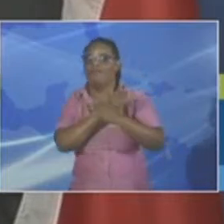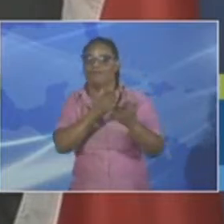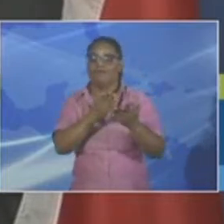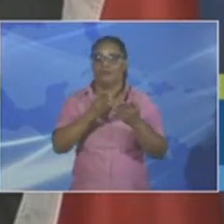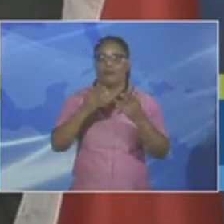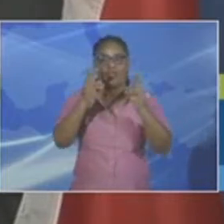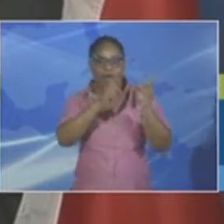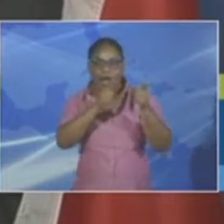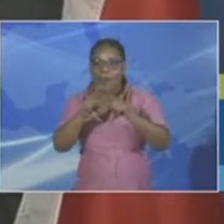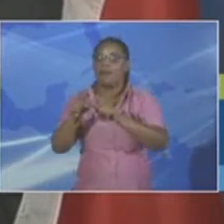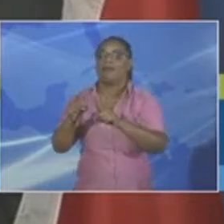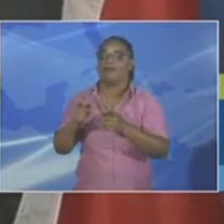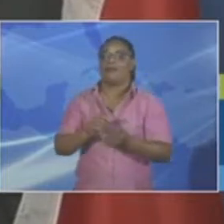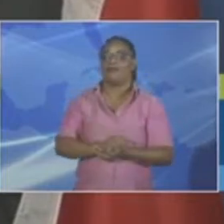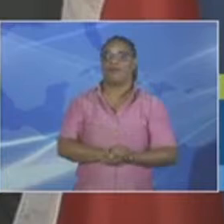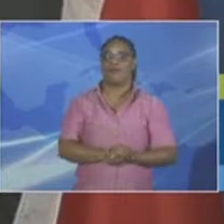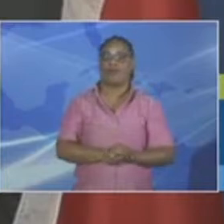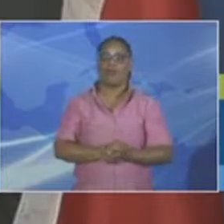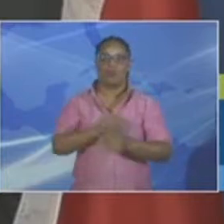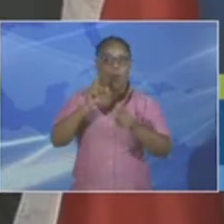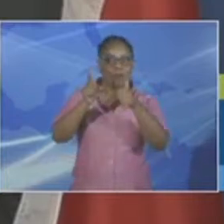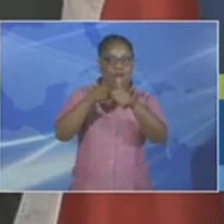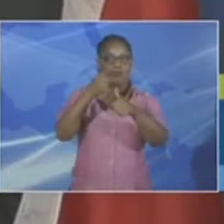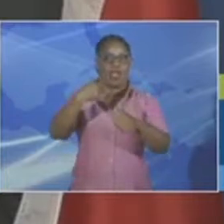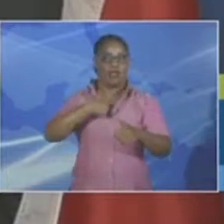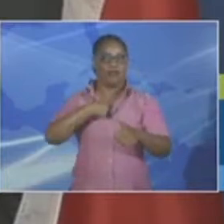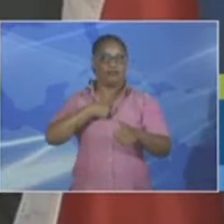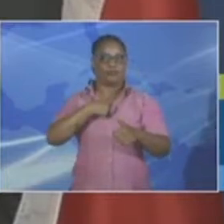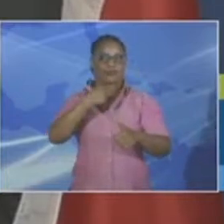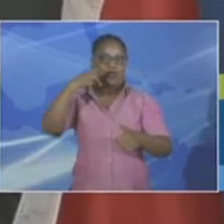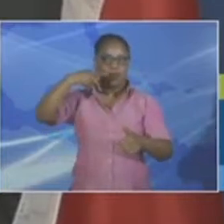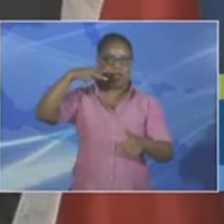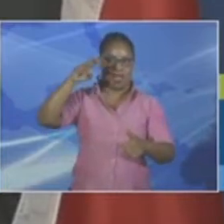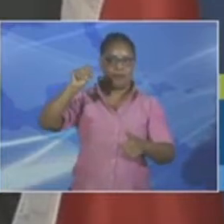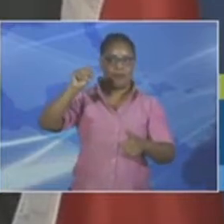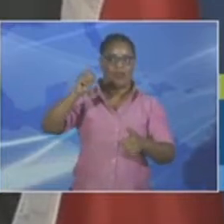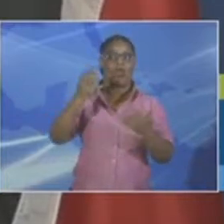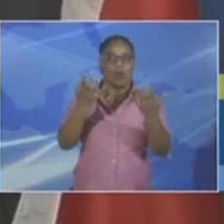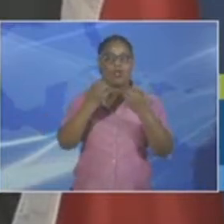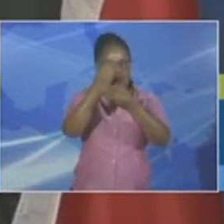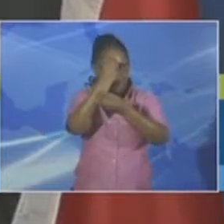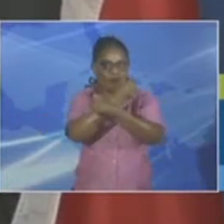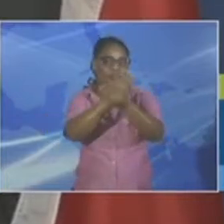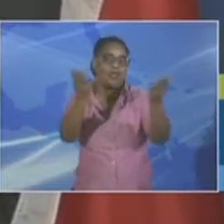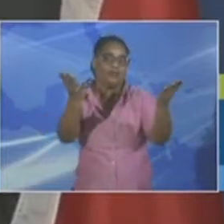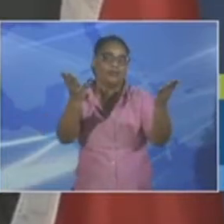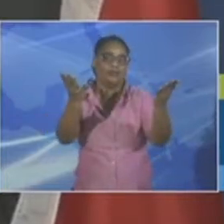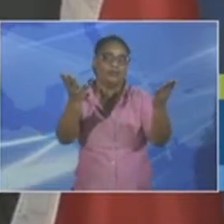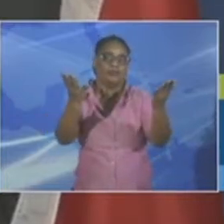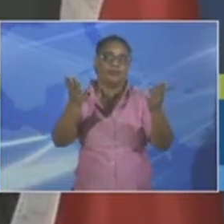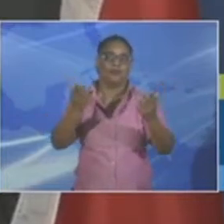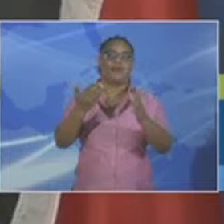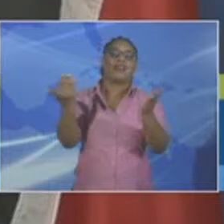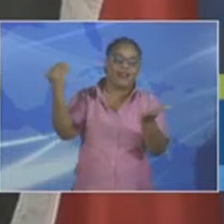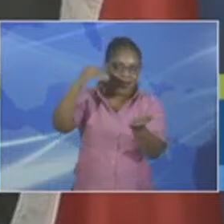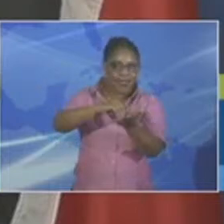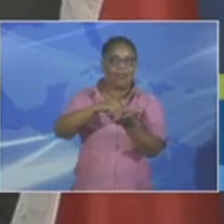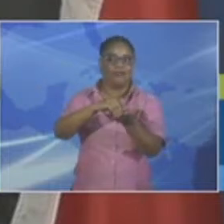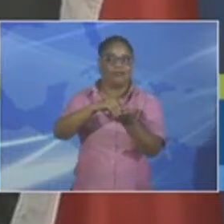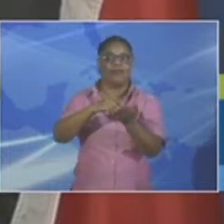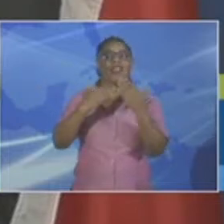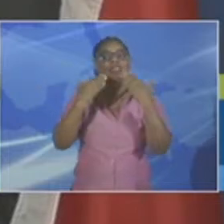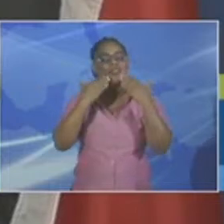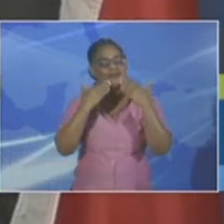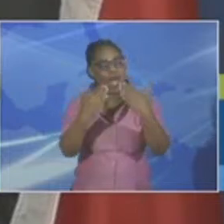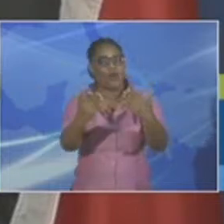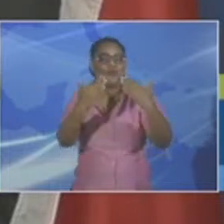the first thing that I would like to do today is once again to thank